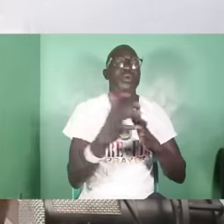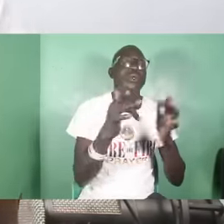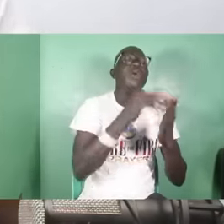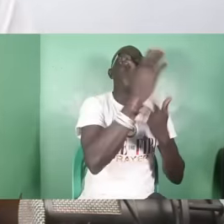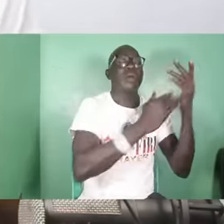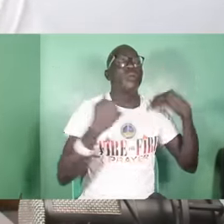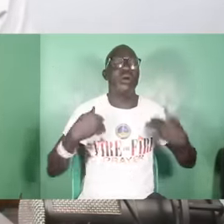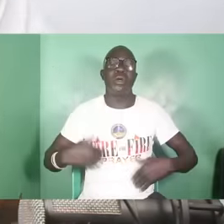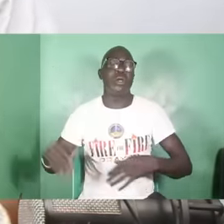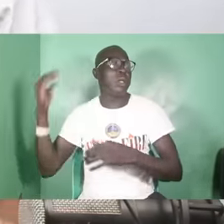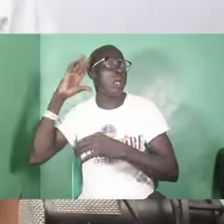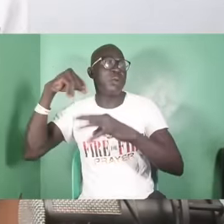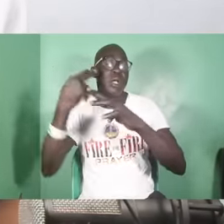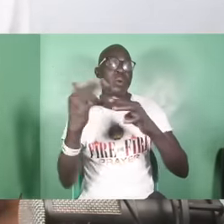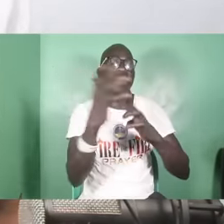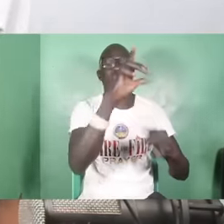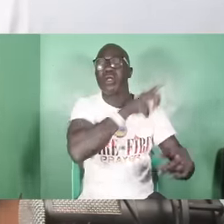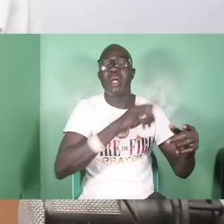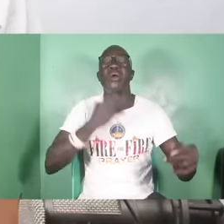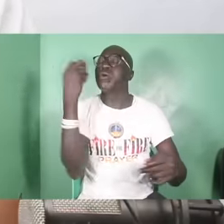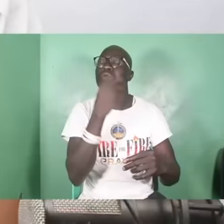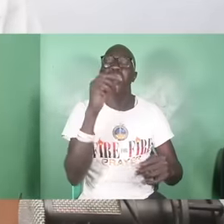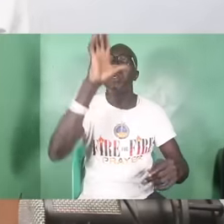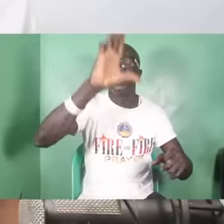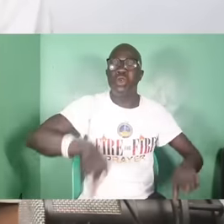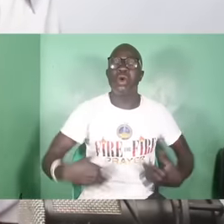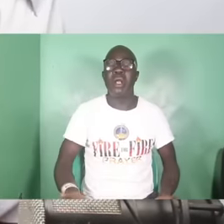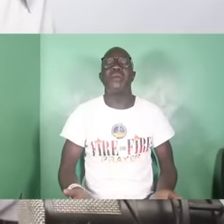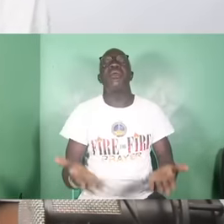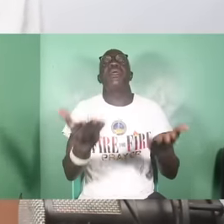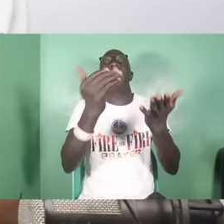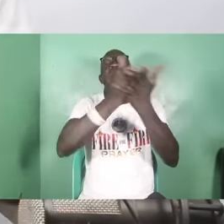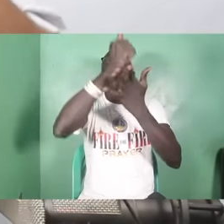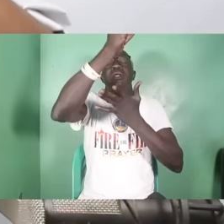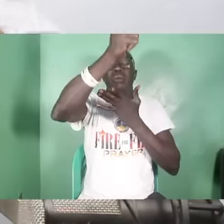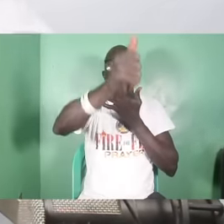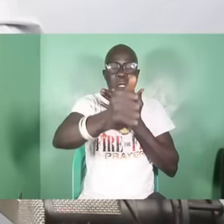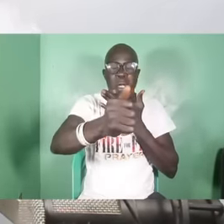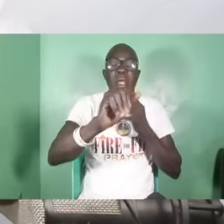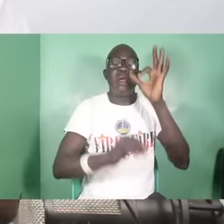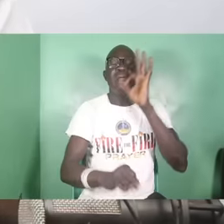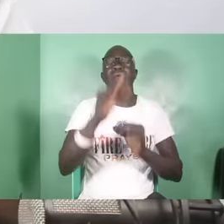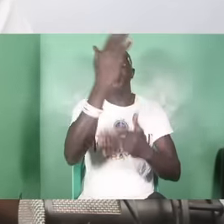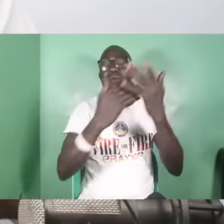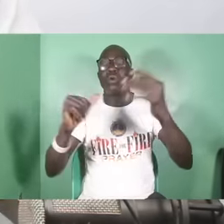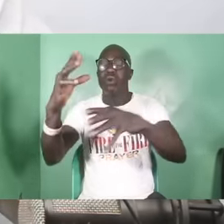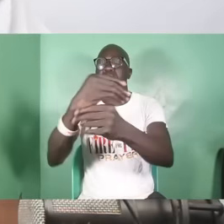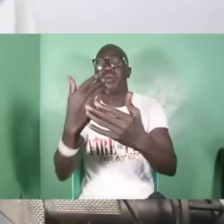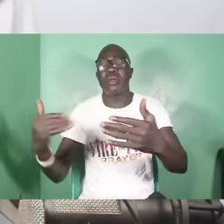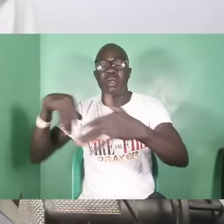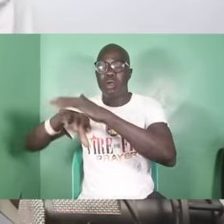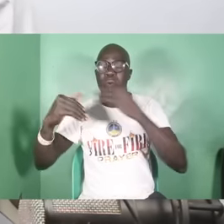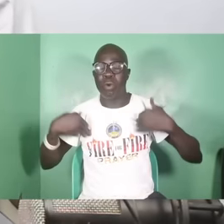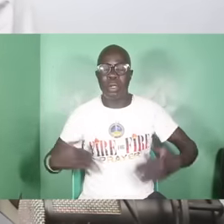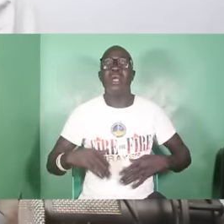not hear the name of Jesus somebody is here lo ko lu wa In the name of the Lord, I yeah, never did it. Bayo bagba kan lara yi. If they want to say something